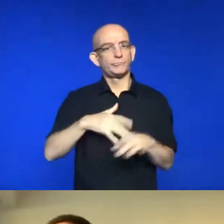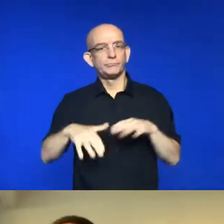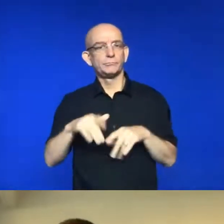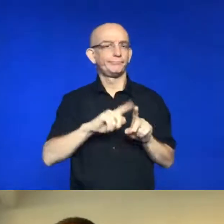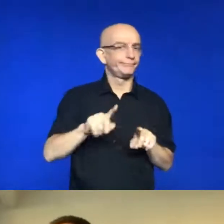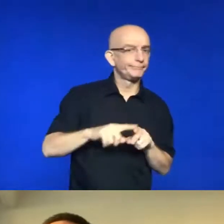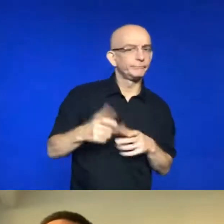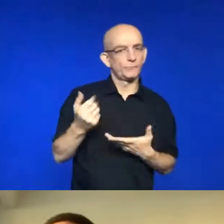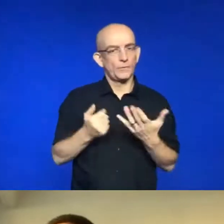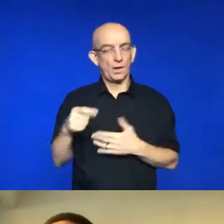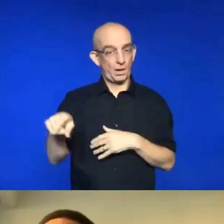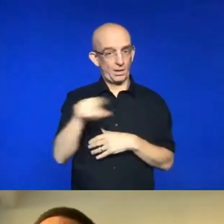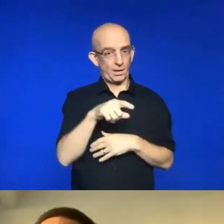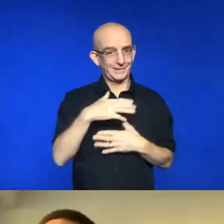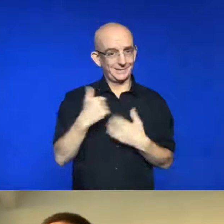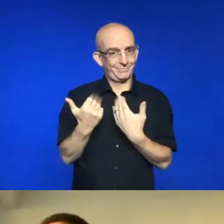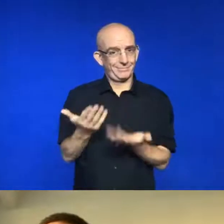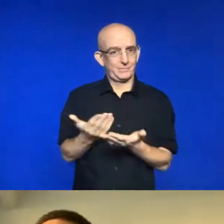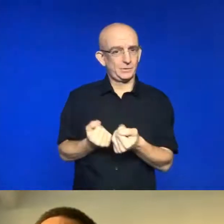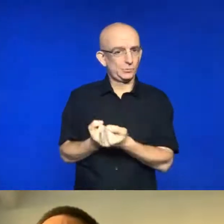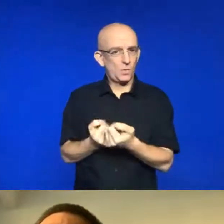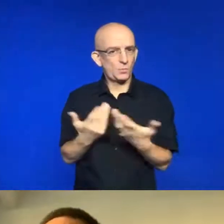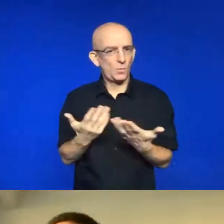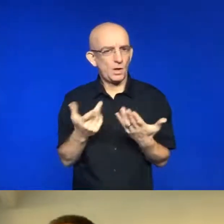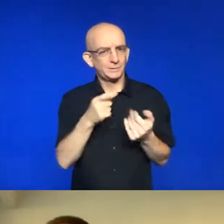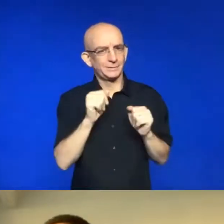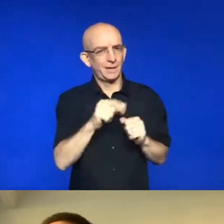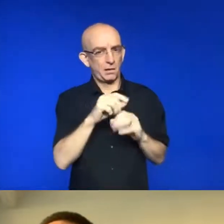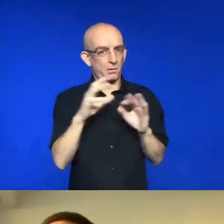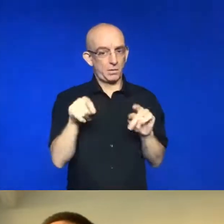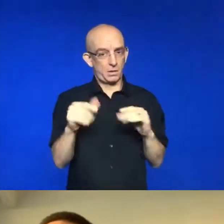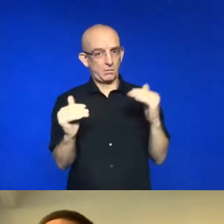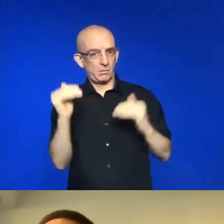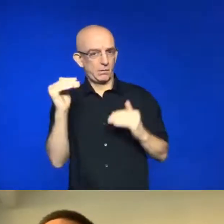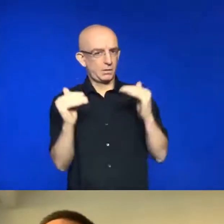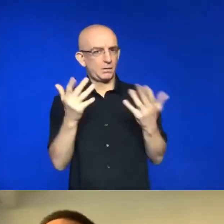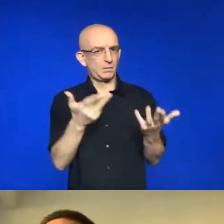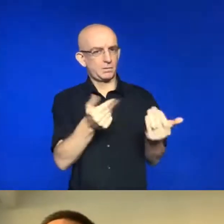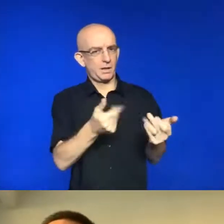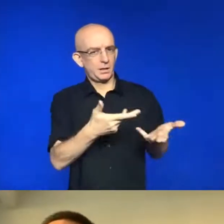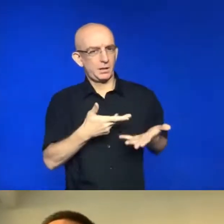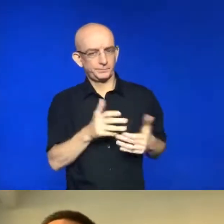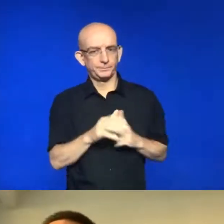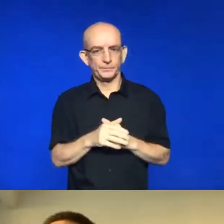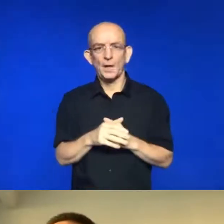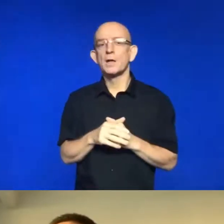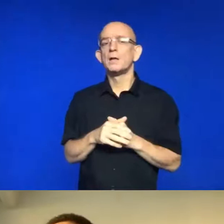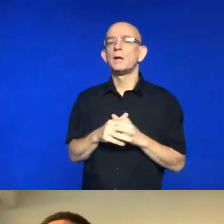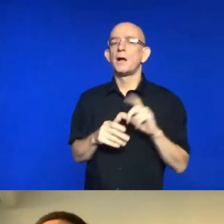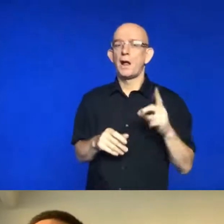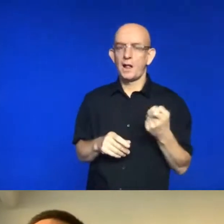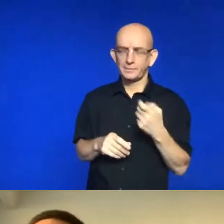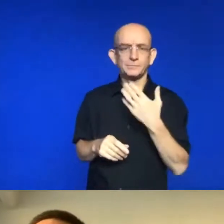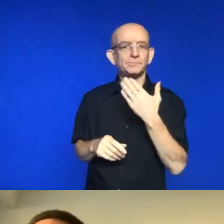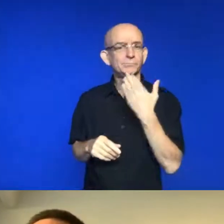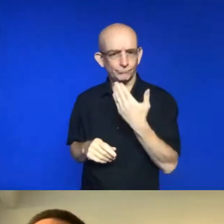you. Thank you, Jose. This is indeed a critical element of the economic recovery. The tools that government may